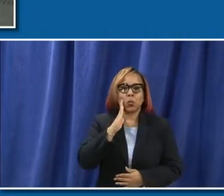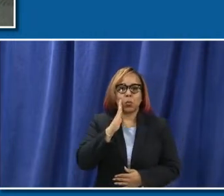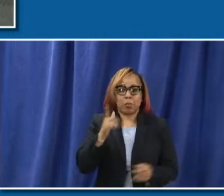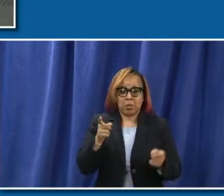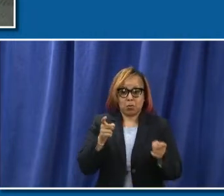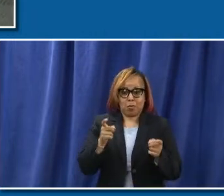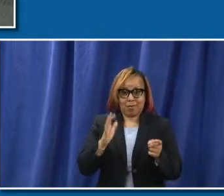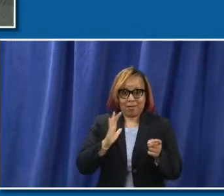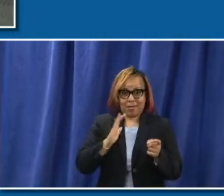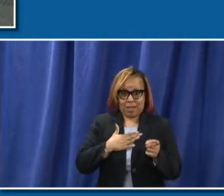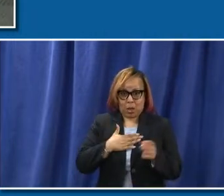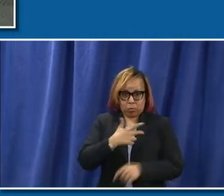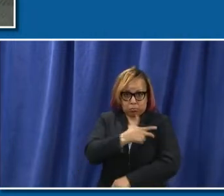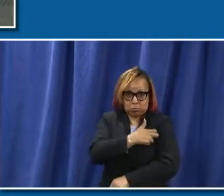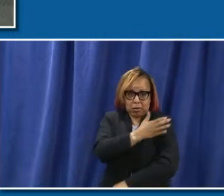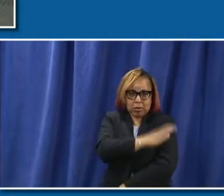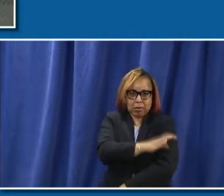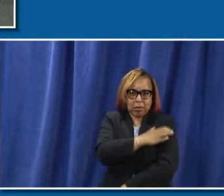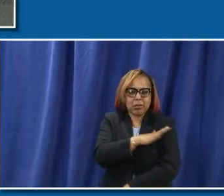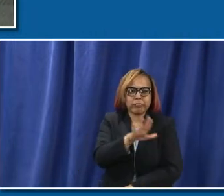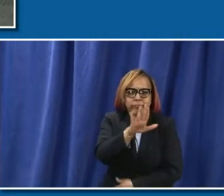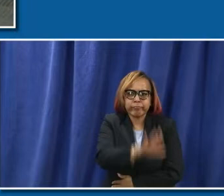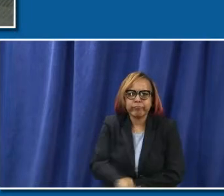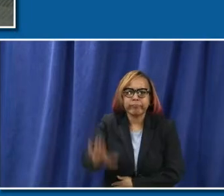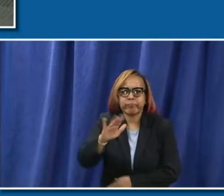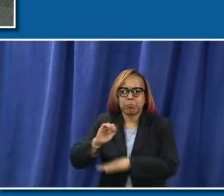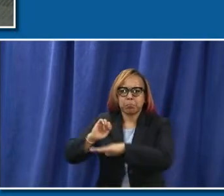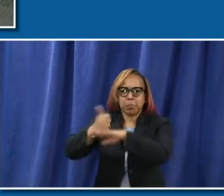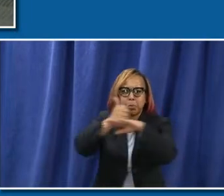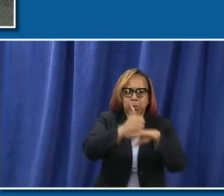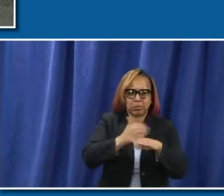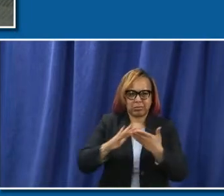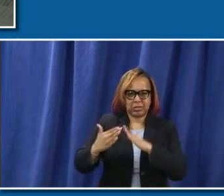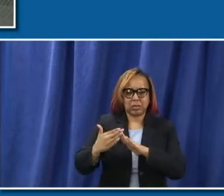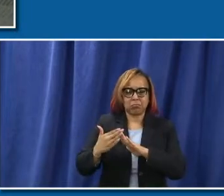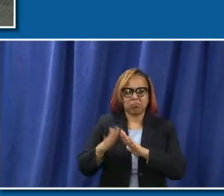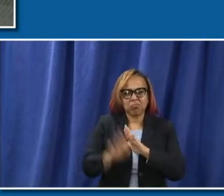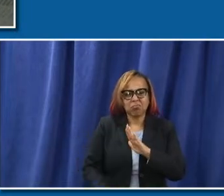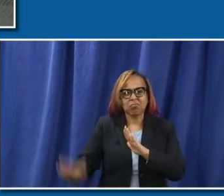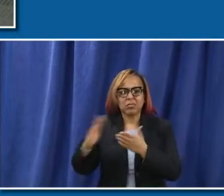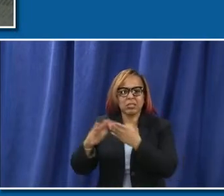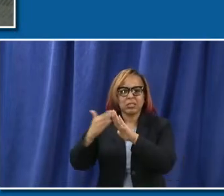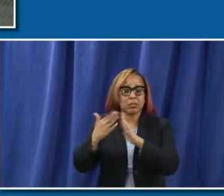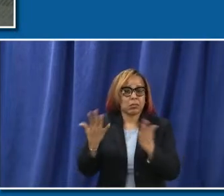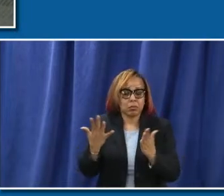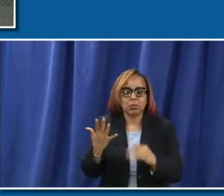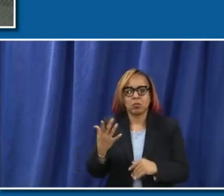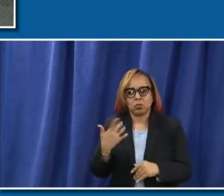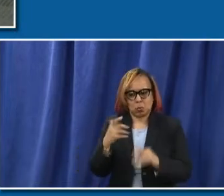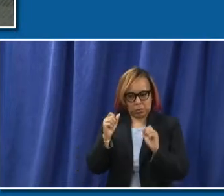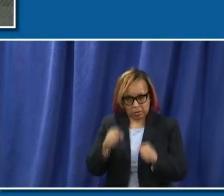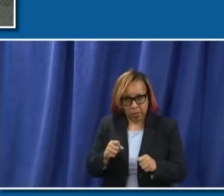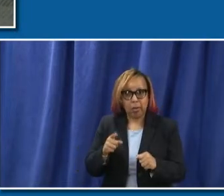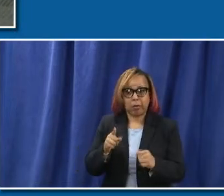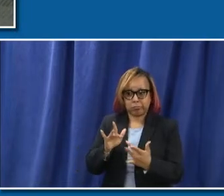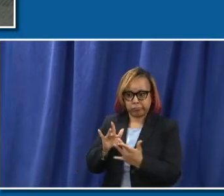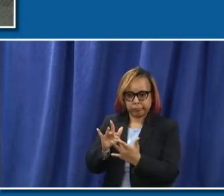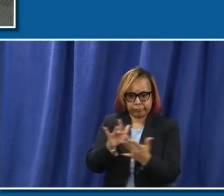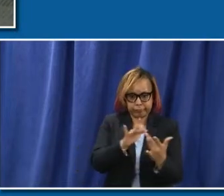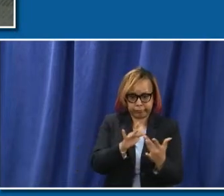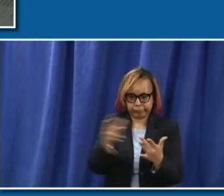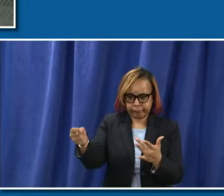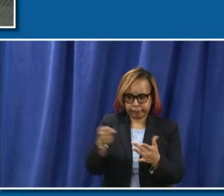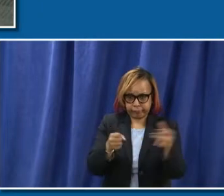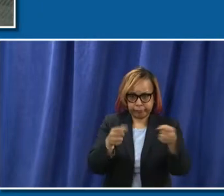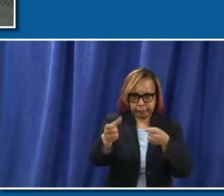our vaccination clinics at sites throughout the city and spread kind of throughout the city so that we can get those people into those sites and